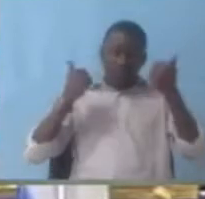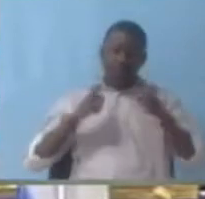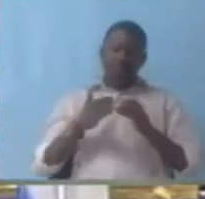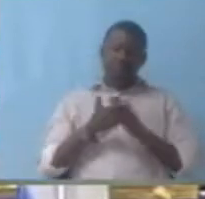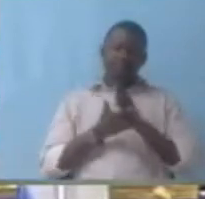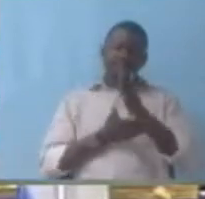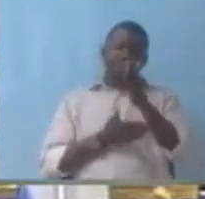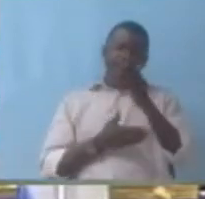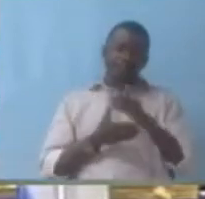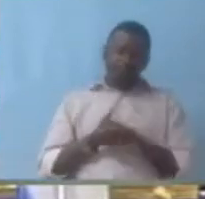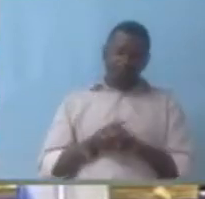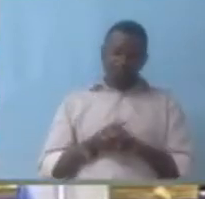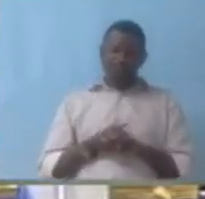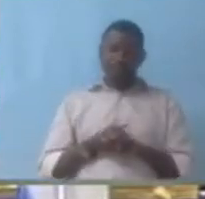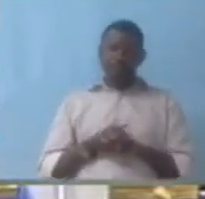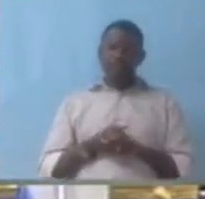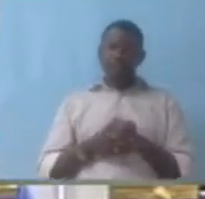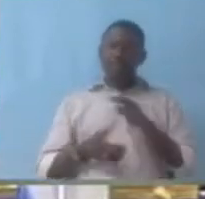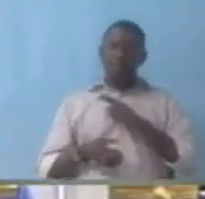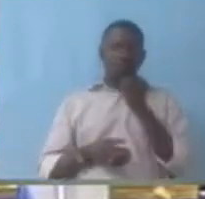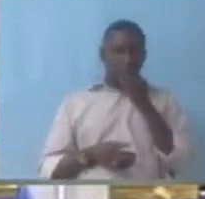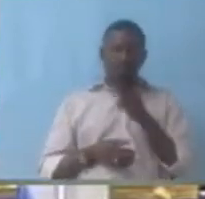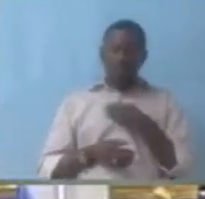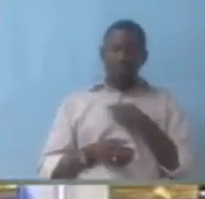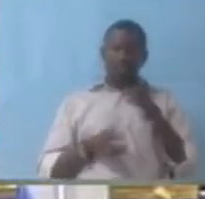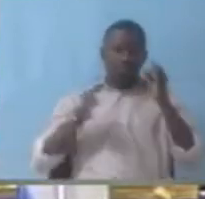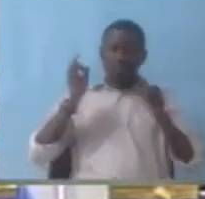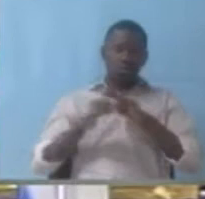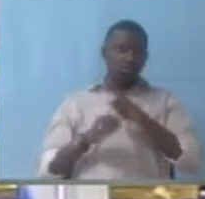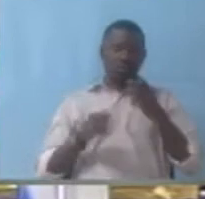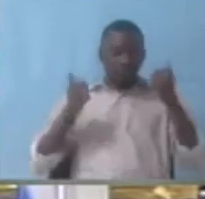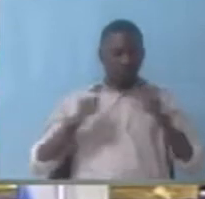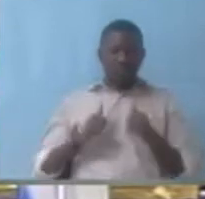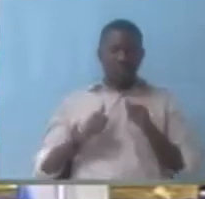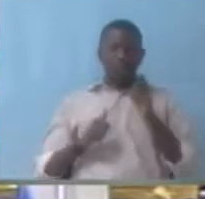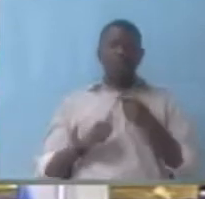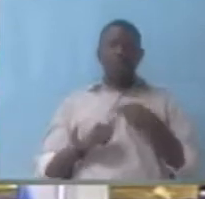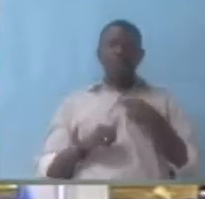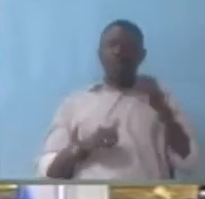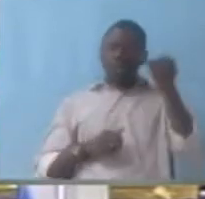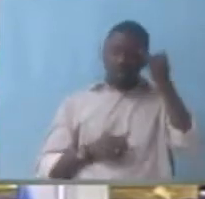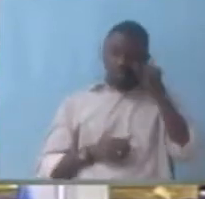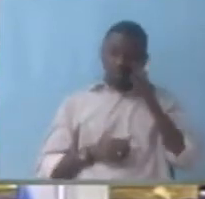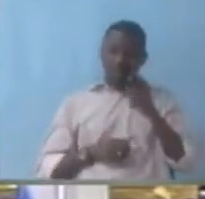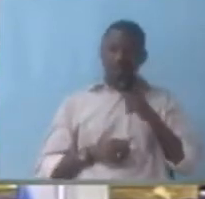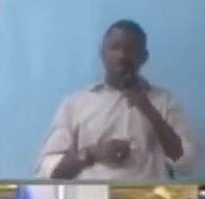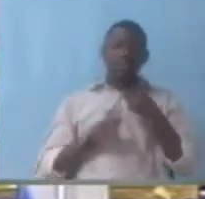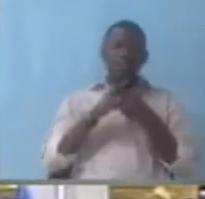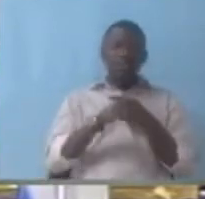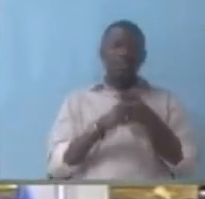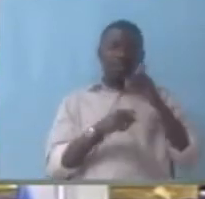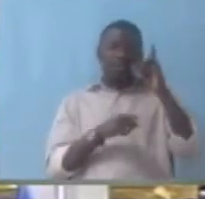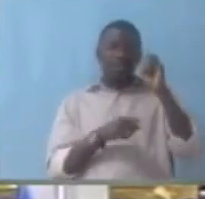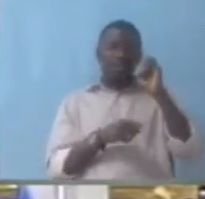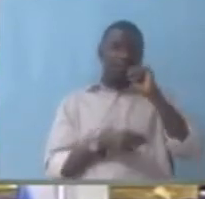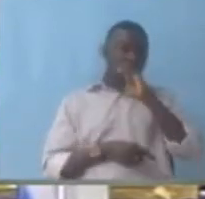And I did not say the courts did not exist. My point was that as far as this decree is